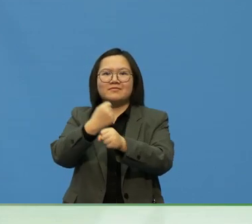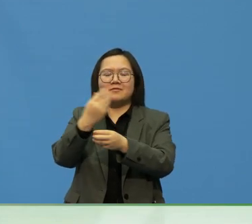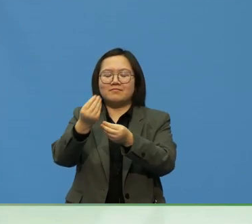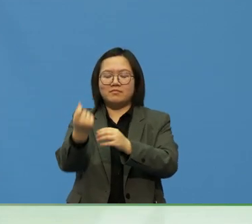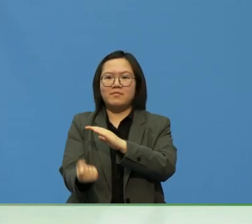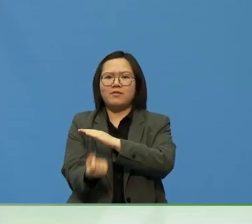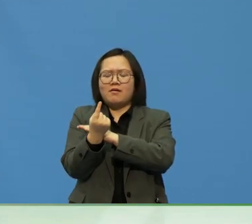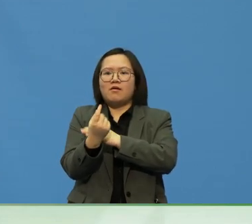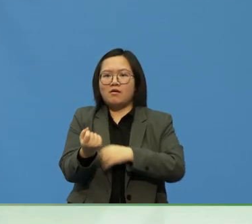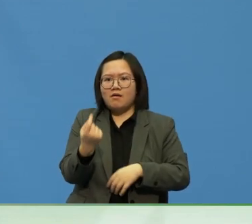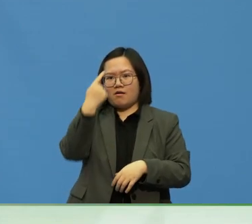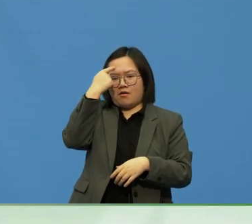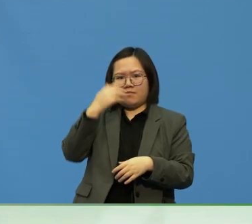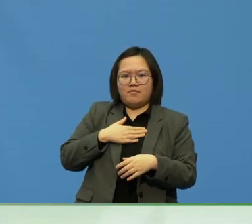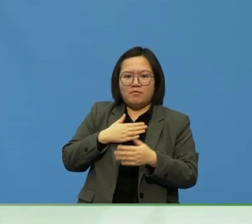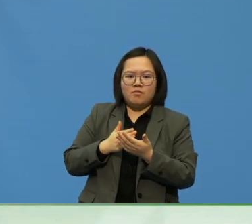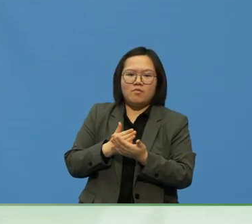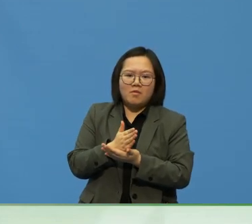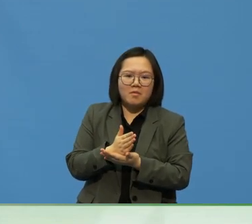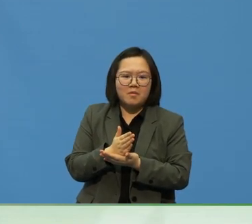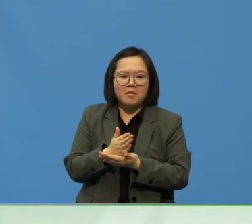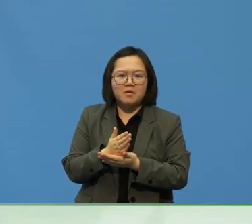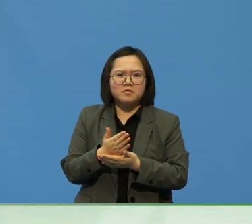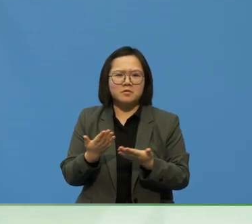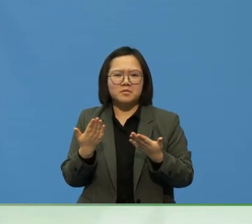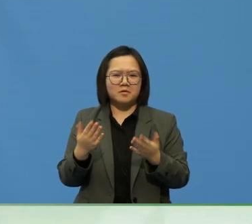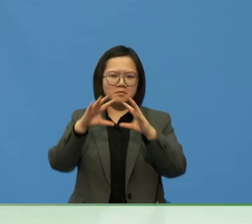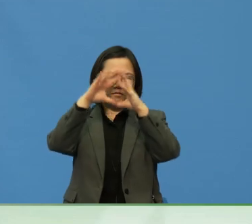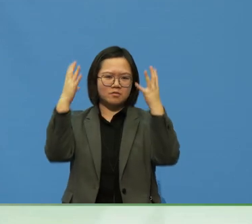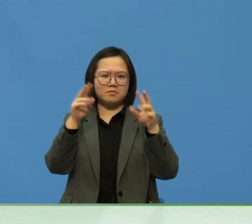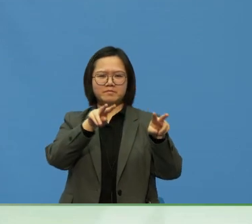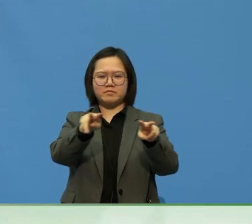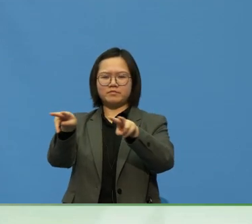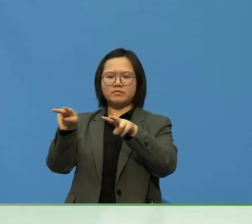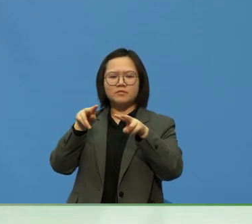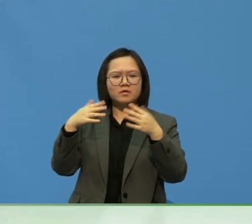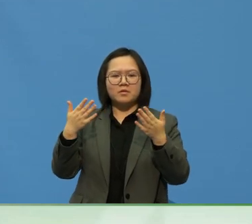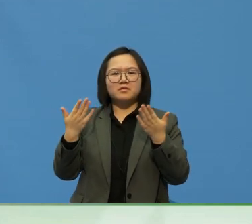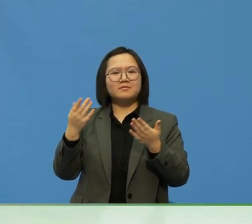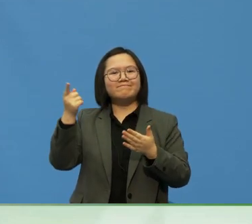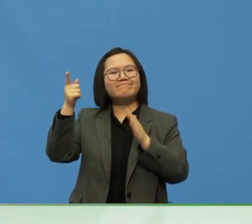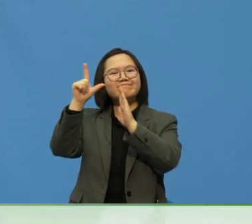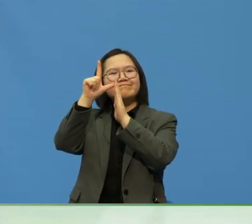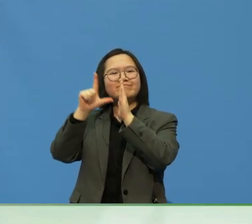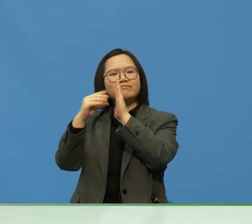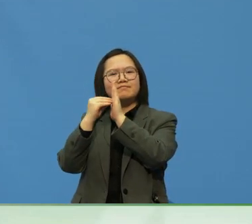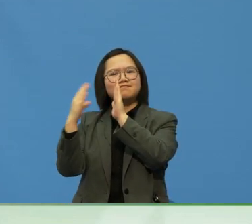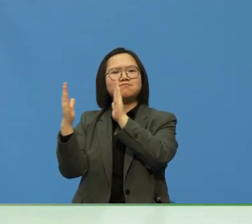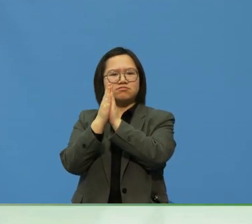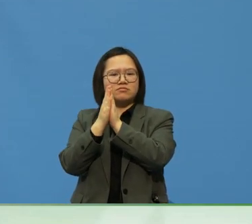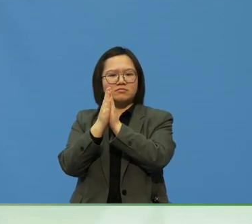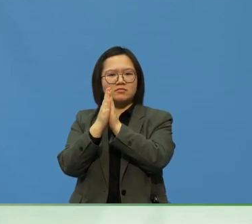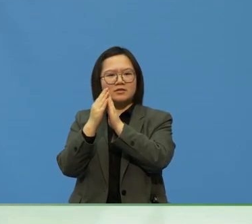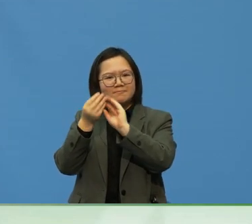But that we are seeing an increased understanding that working to the spirit of legislation, rather than focusing on compliance, is the way